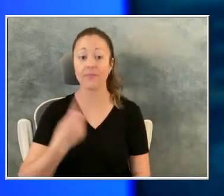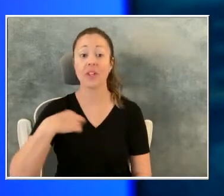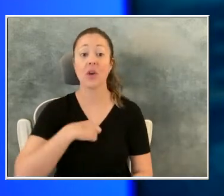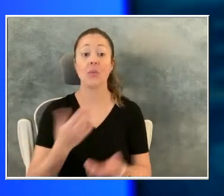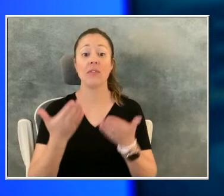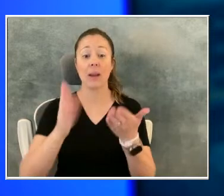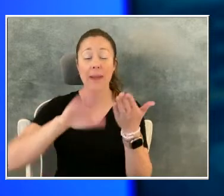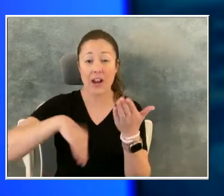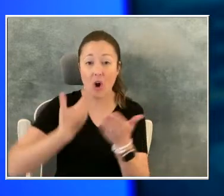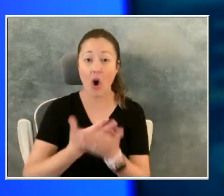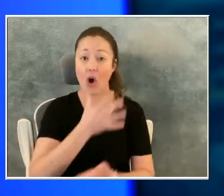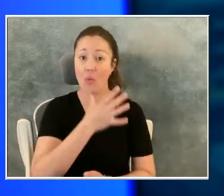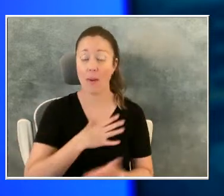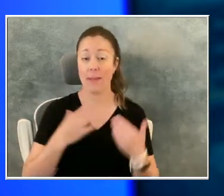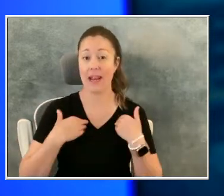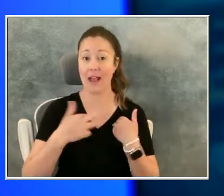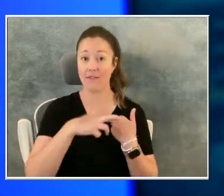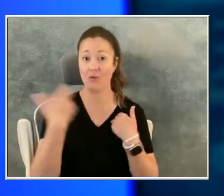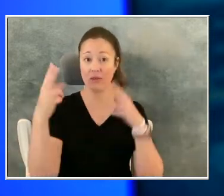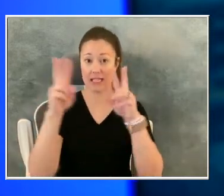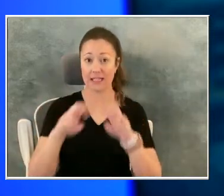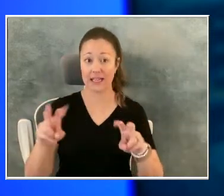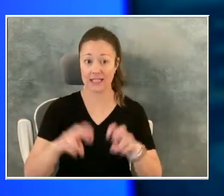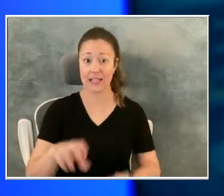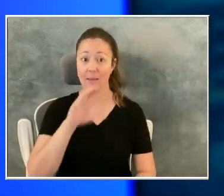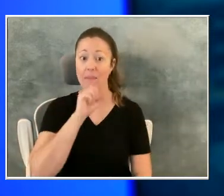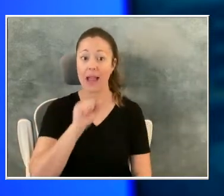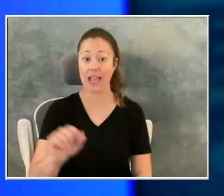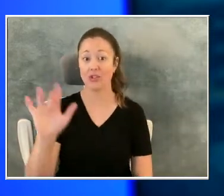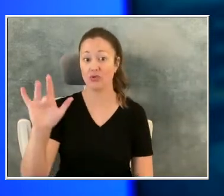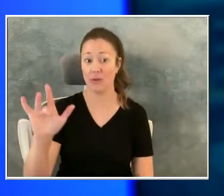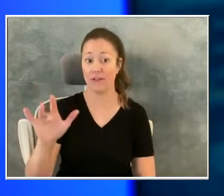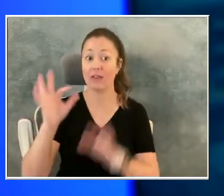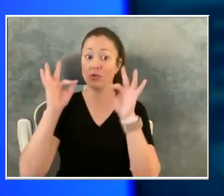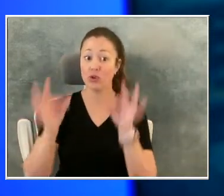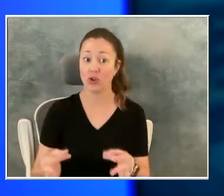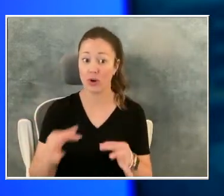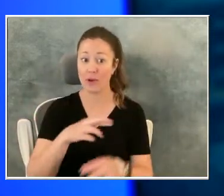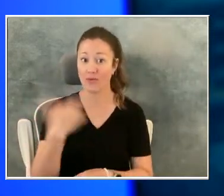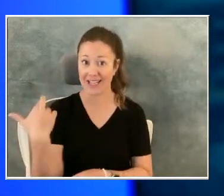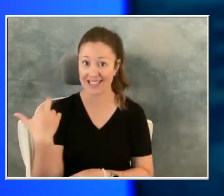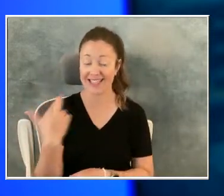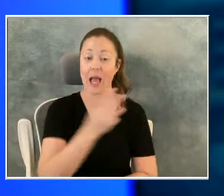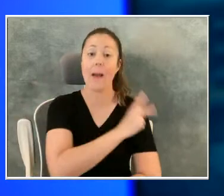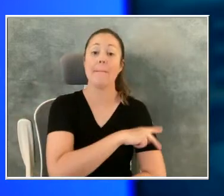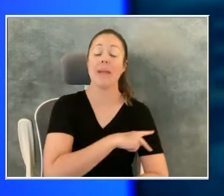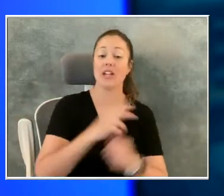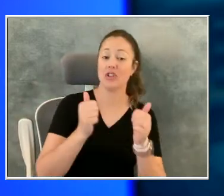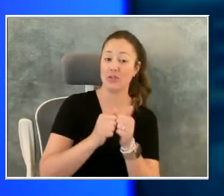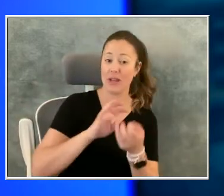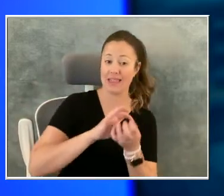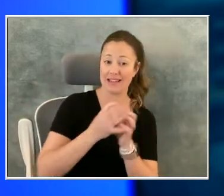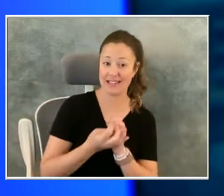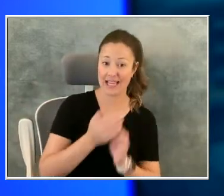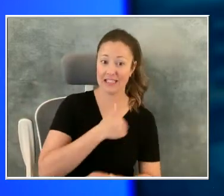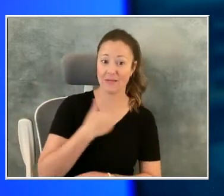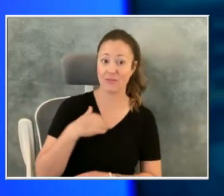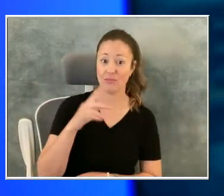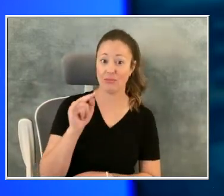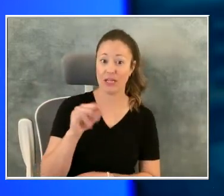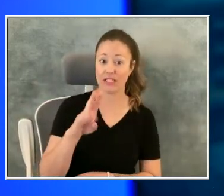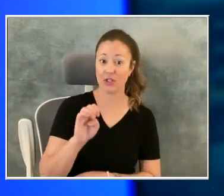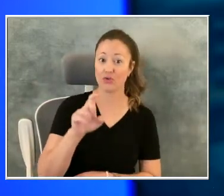assessment by their healthcare provider by age 25 to determine risk. Patients with dense breast tissue should also consider breast